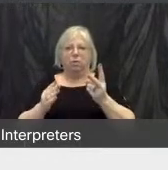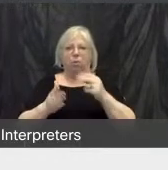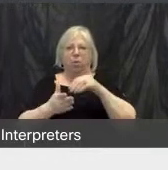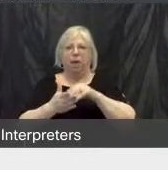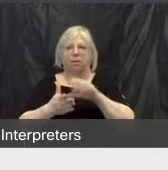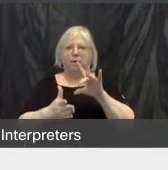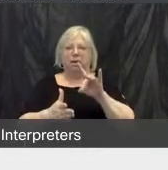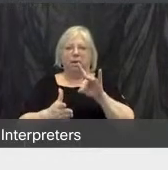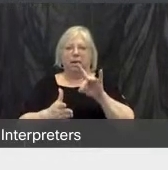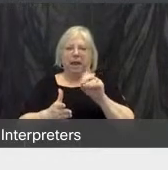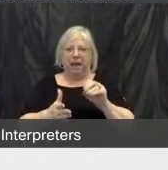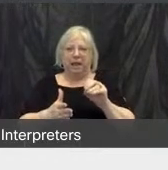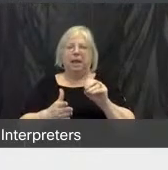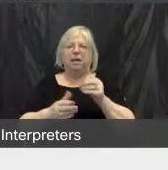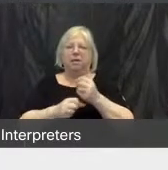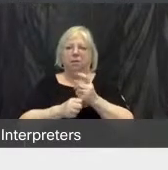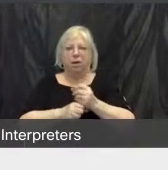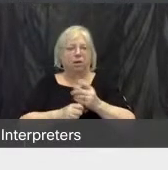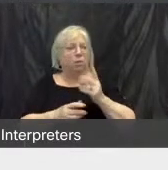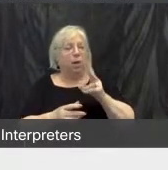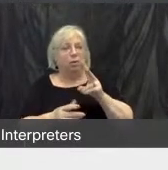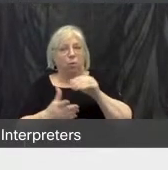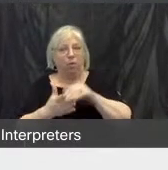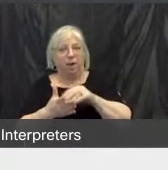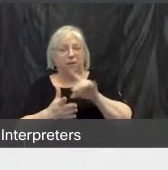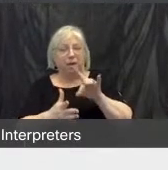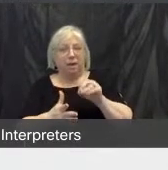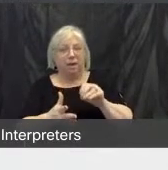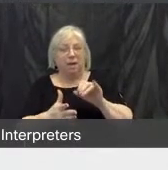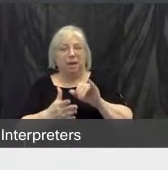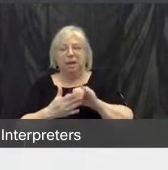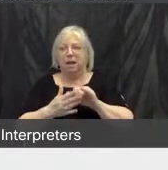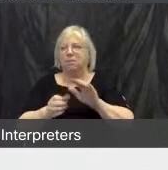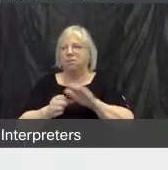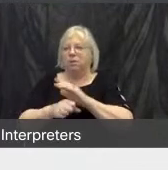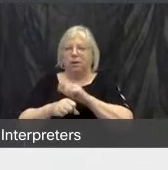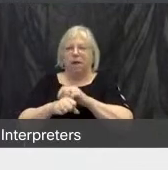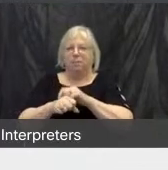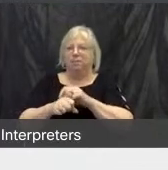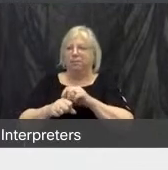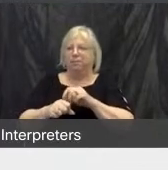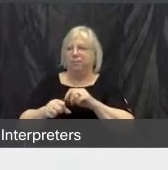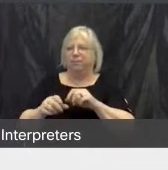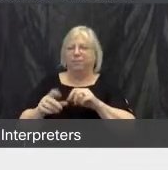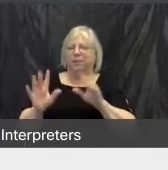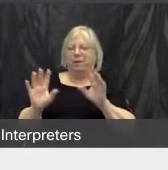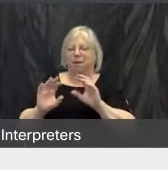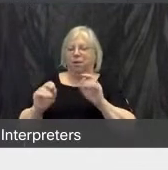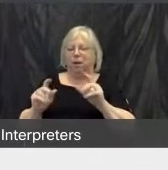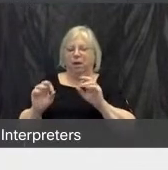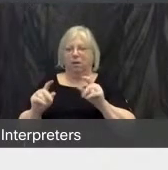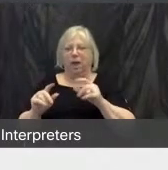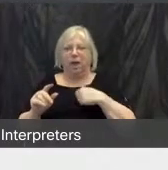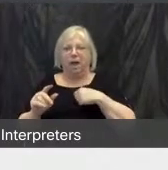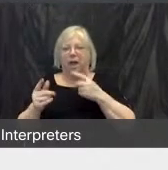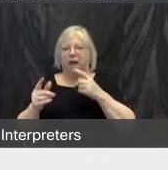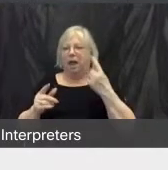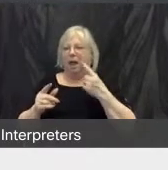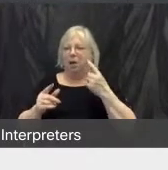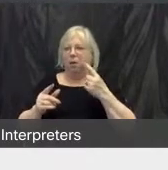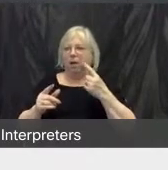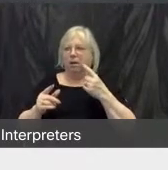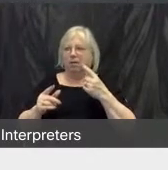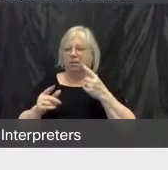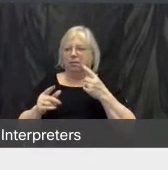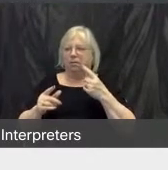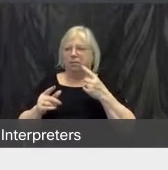2,080 a year is generally, 2080 is 40-hour work that's week. full-time. That's full-time. I'm trying to, okay, so I always thought the